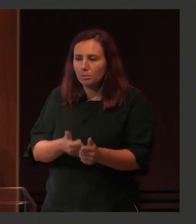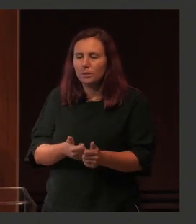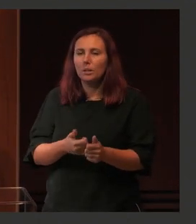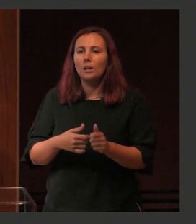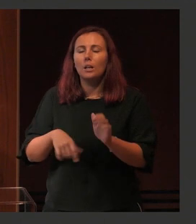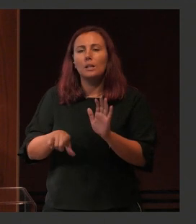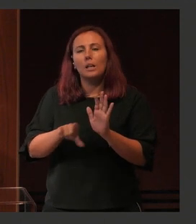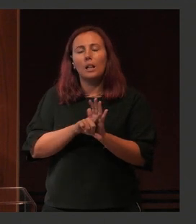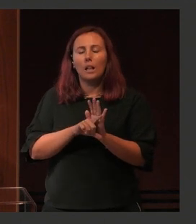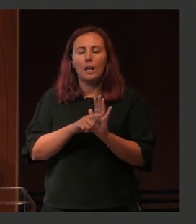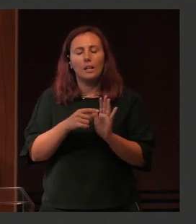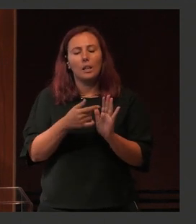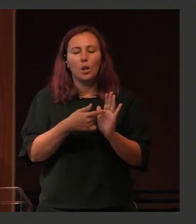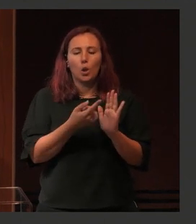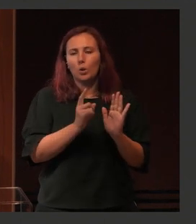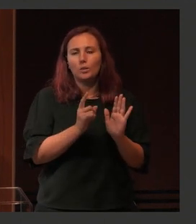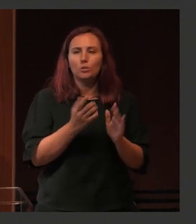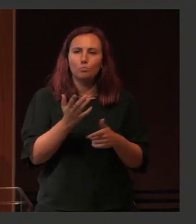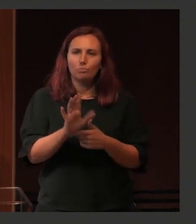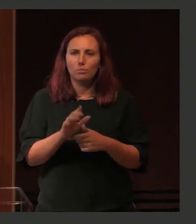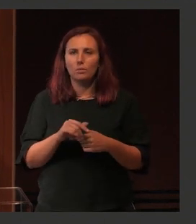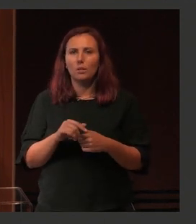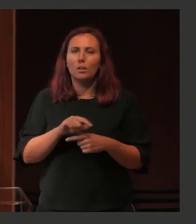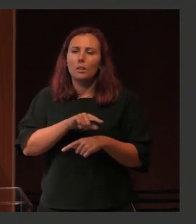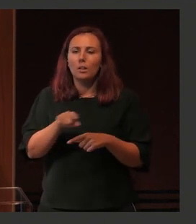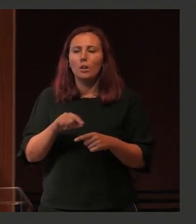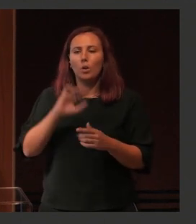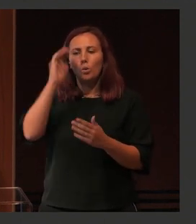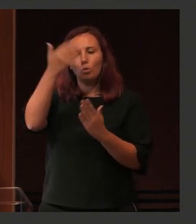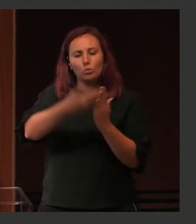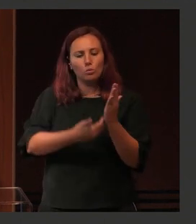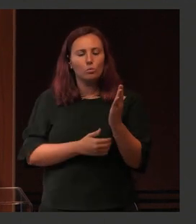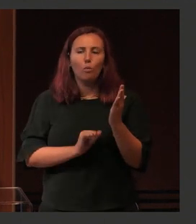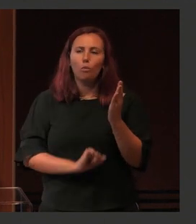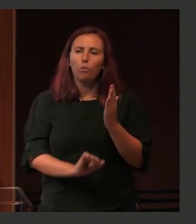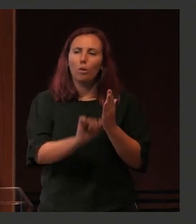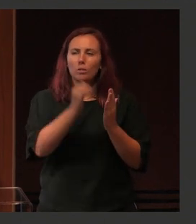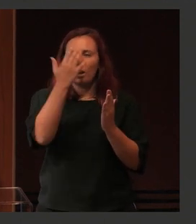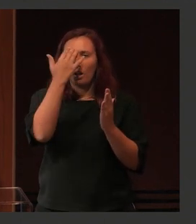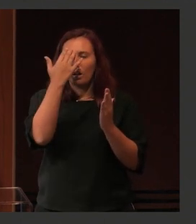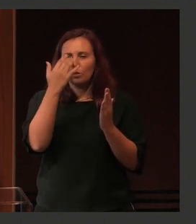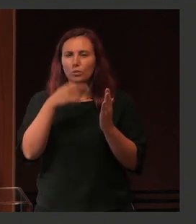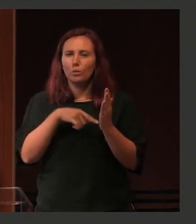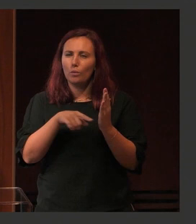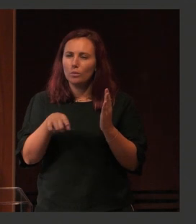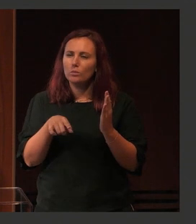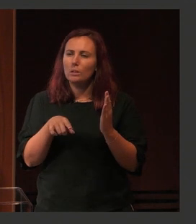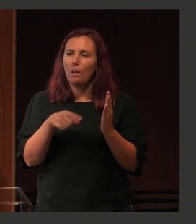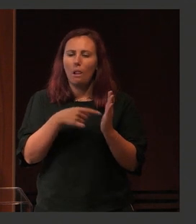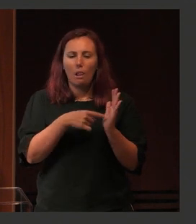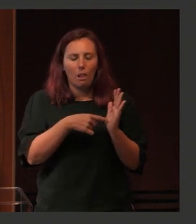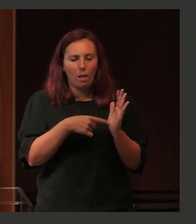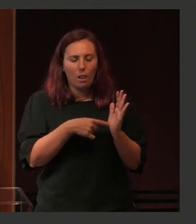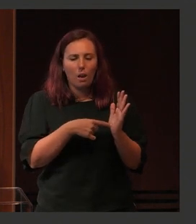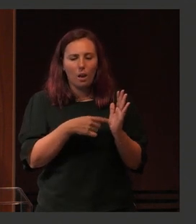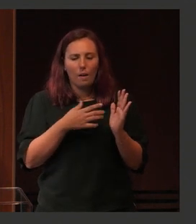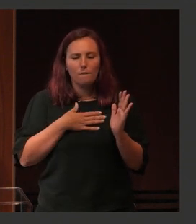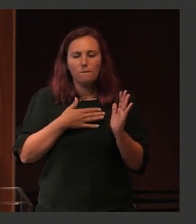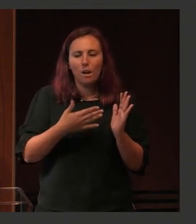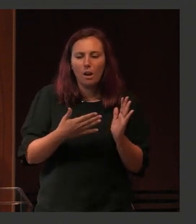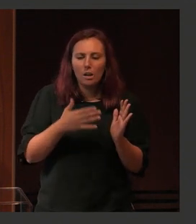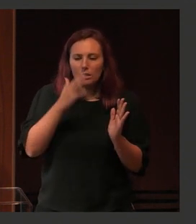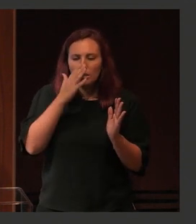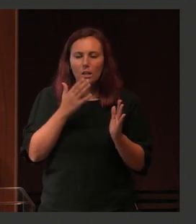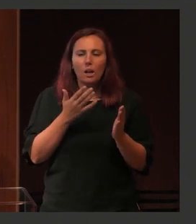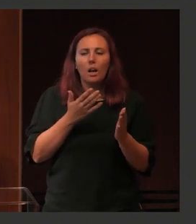instance, I think in your constitution you also have the intention of free access to information, then